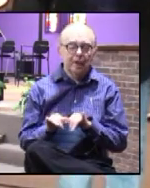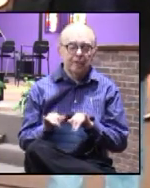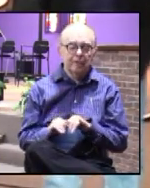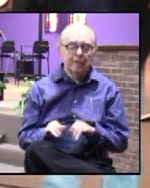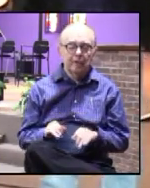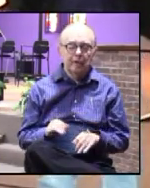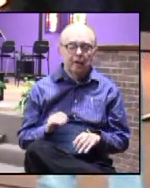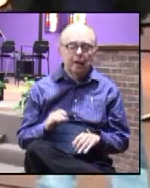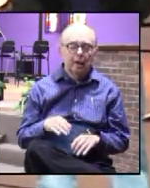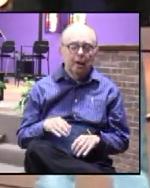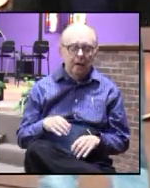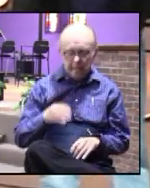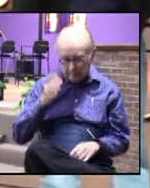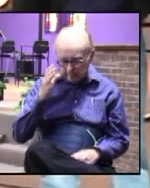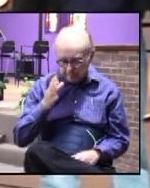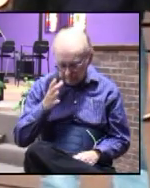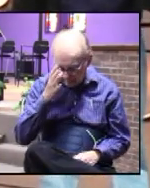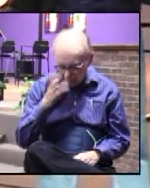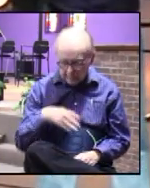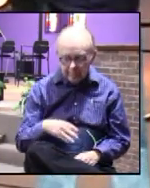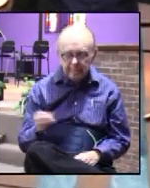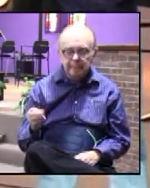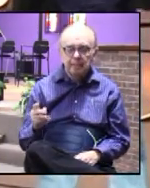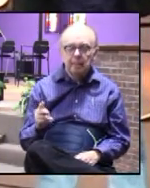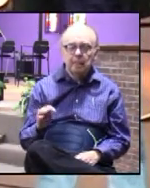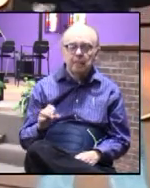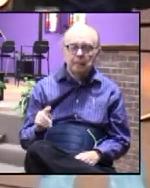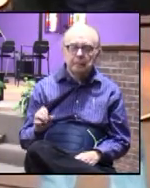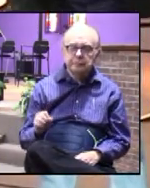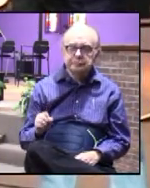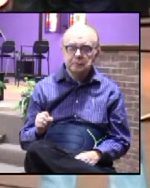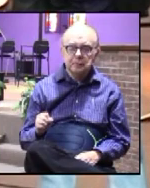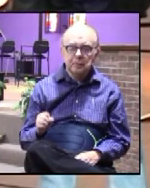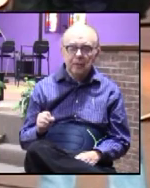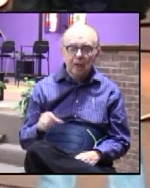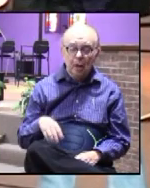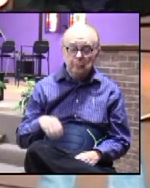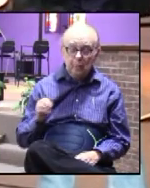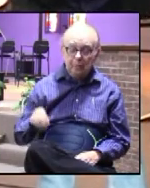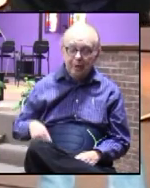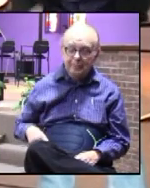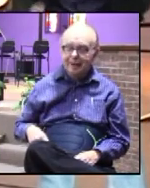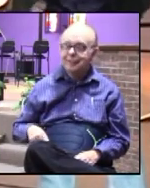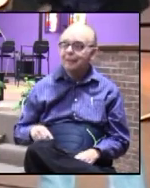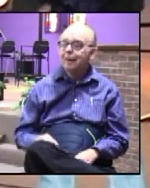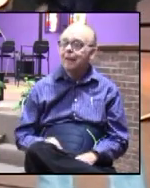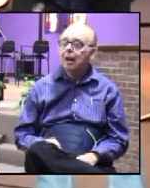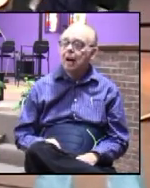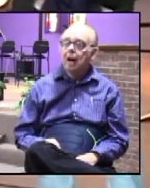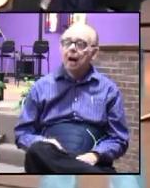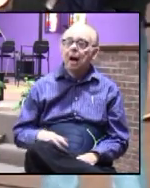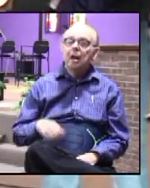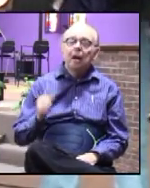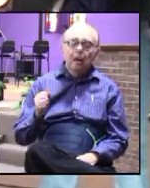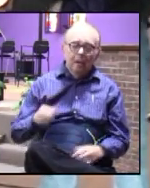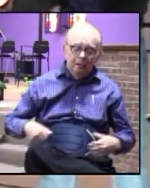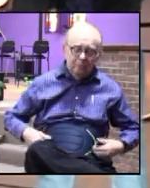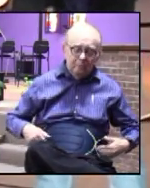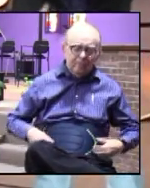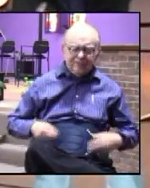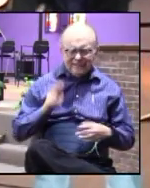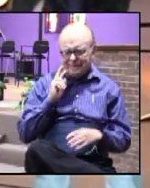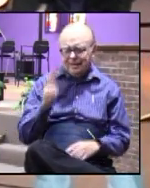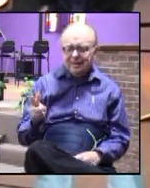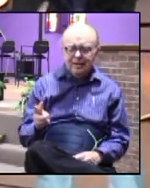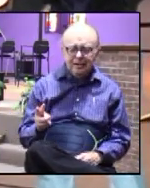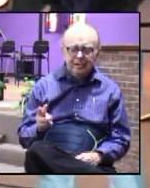And so he would take his pants and I gotta pull mine up too. No. He would pull his pants up and say, see,